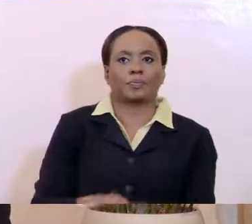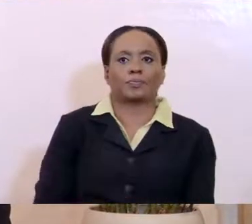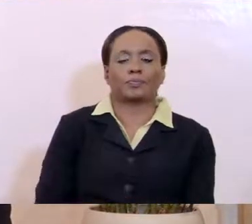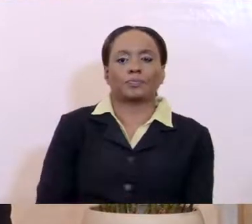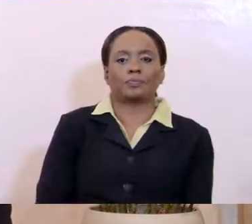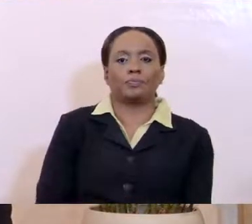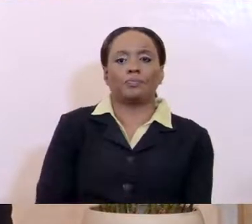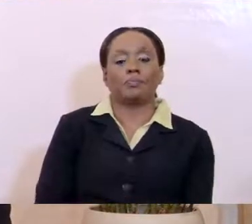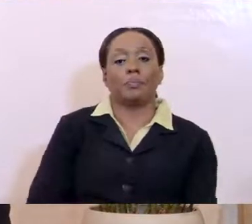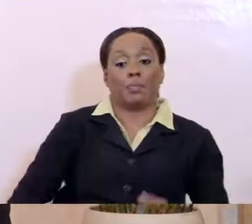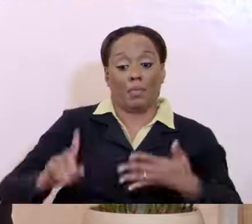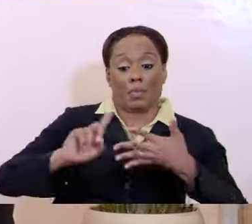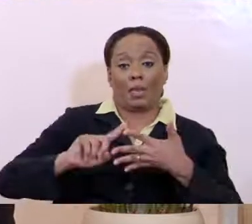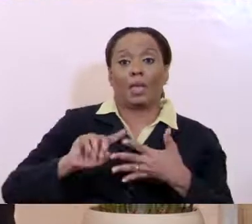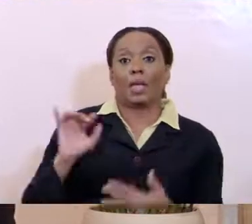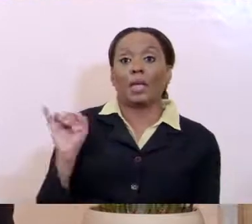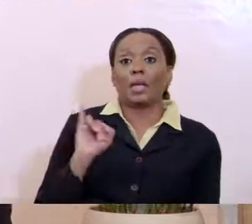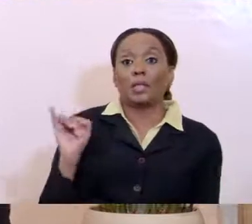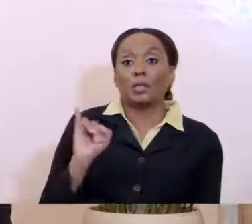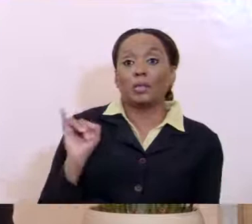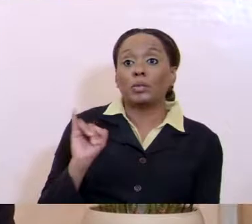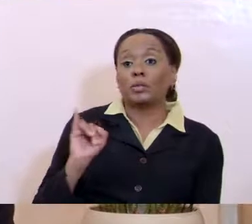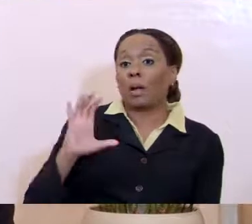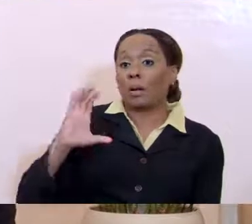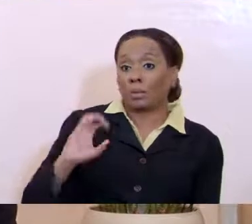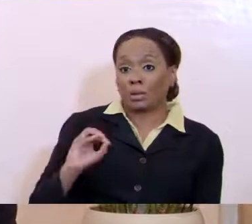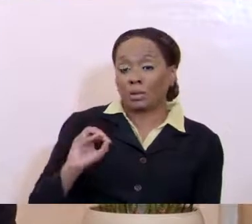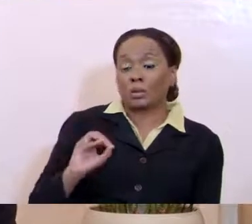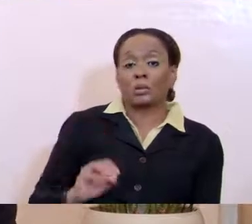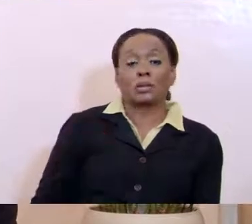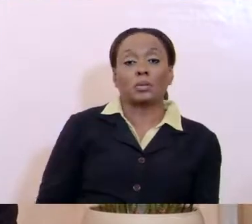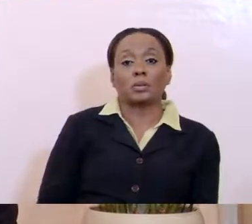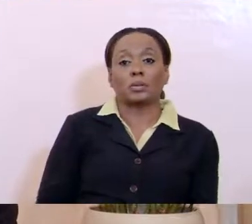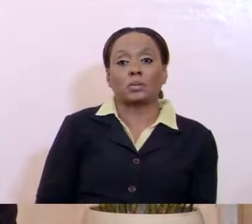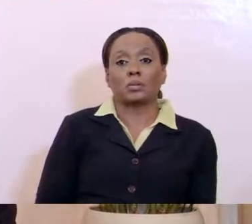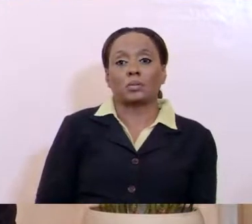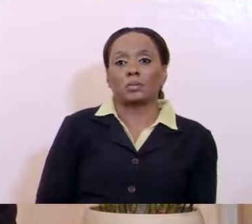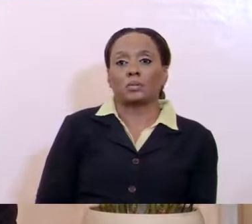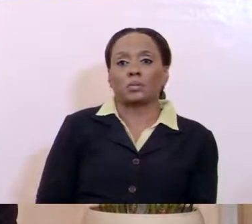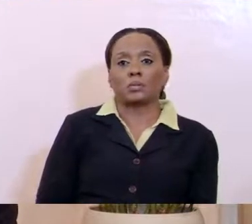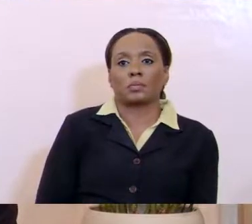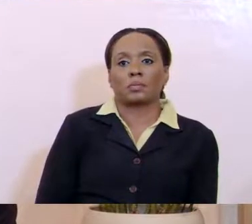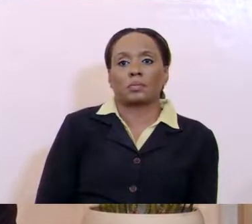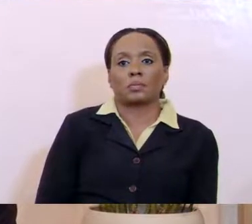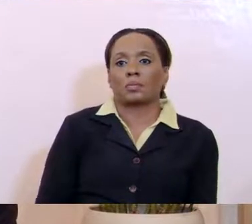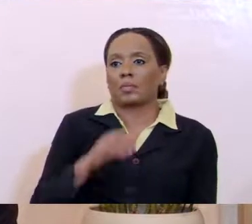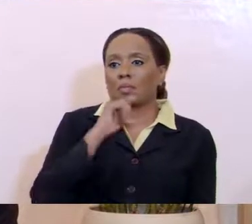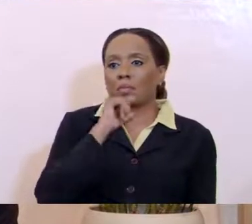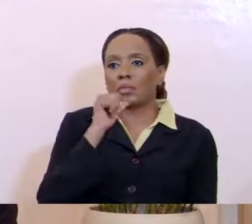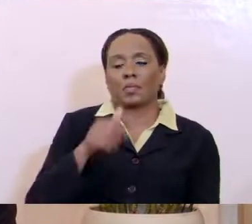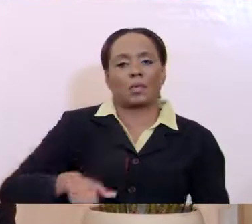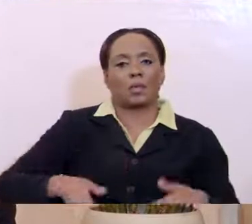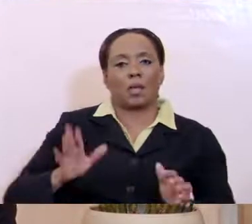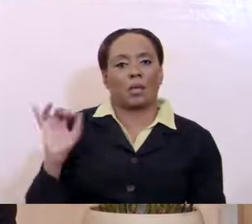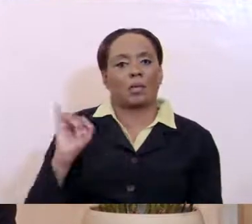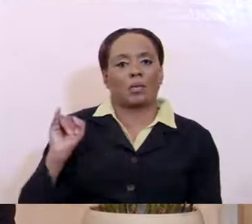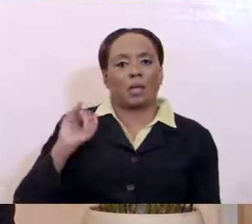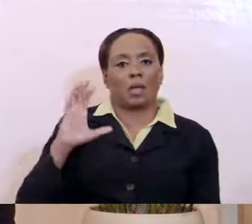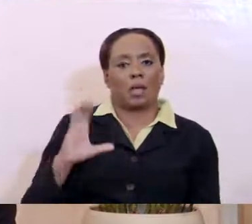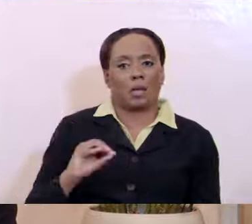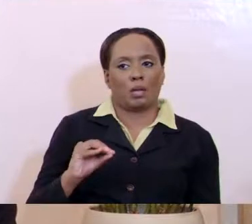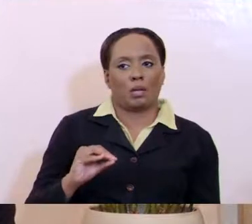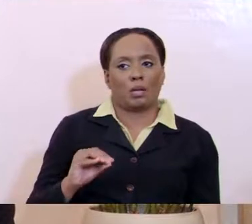insurance companies, we have not at this point allowed insurance companies to reopen, but from